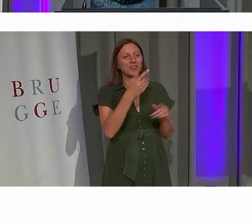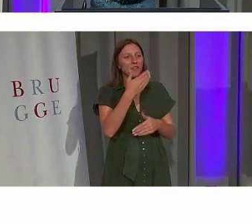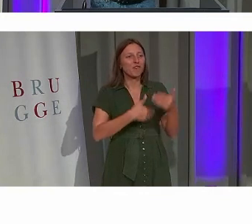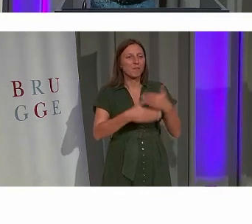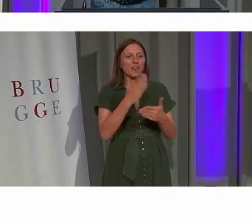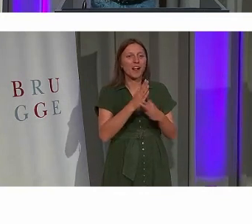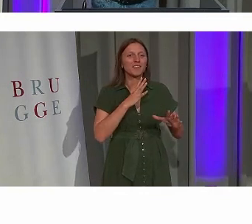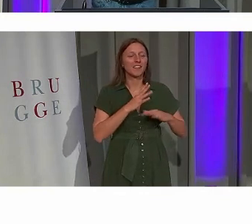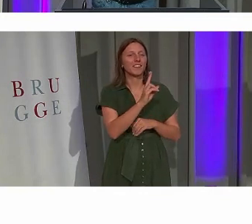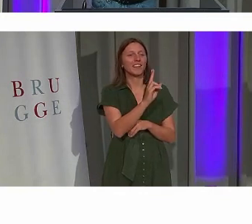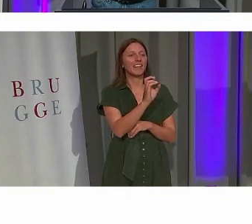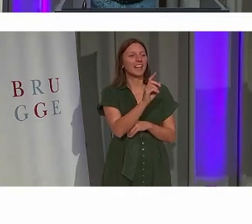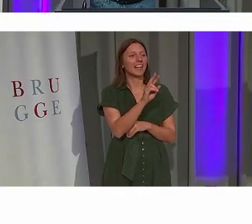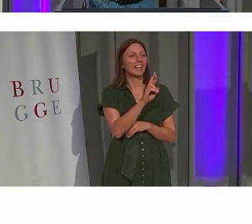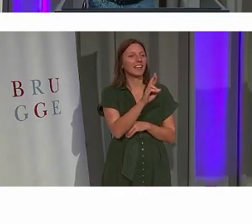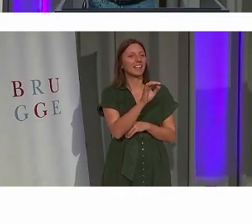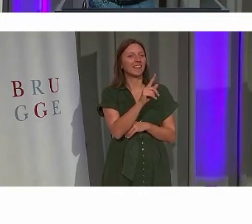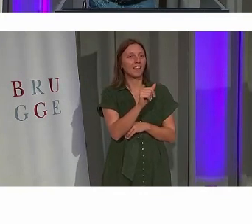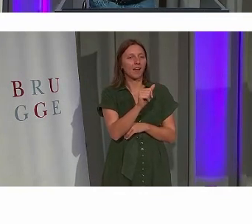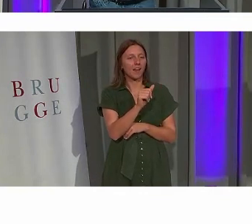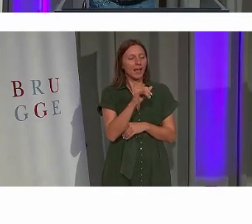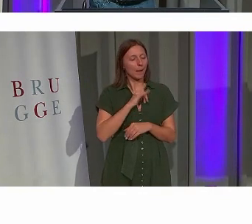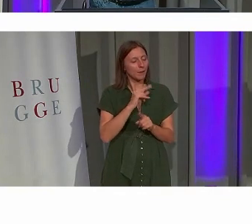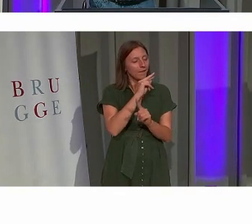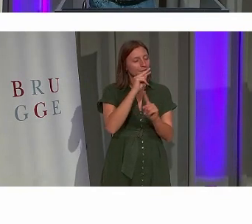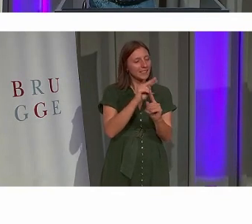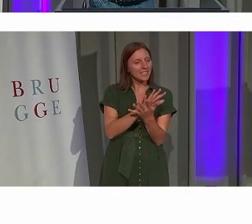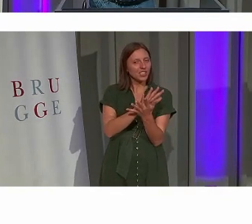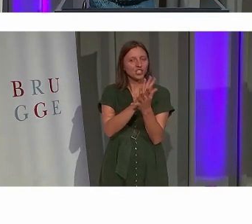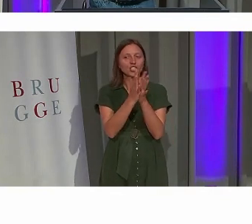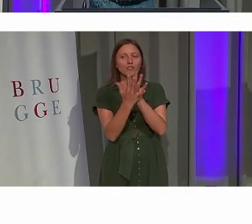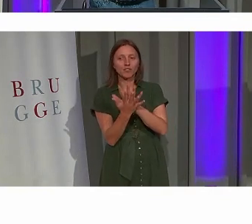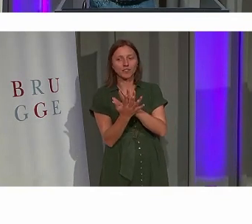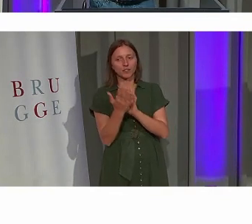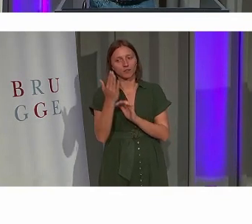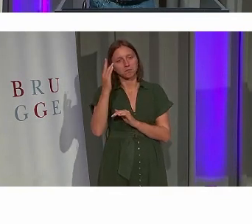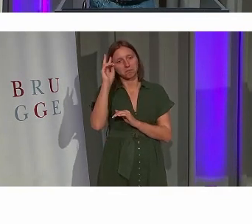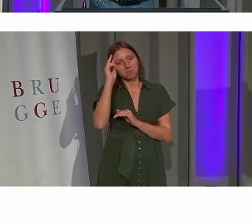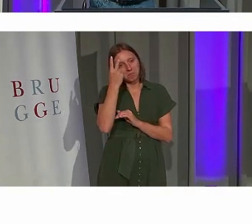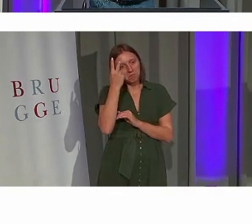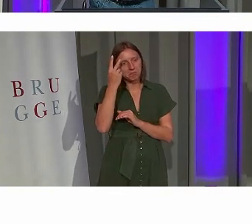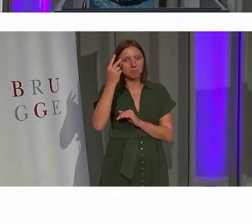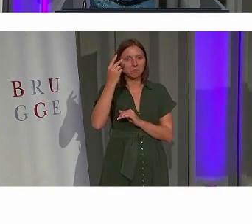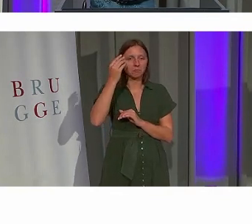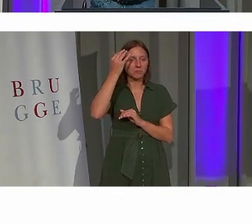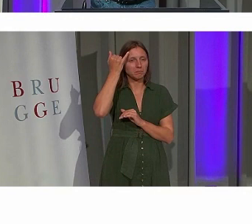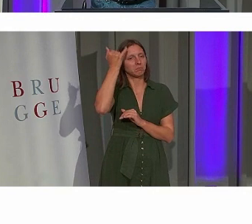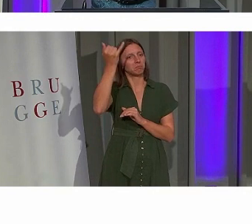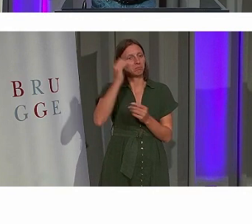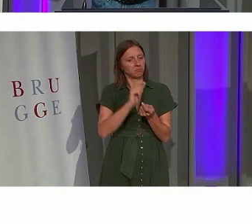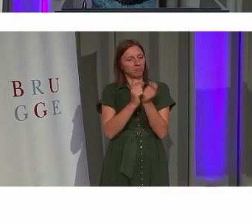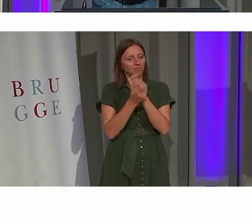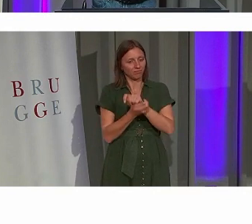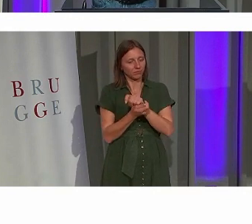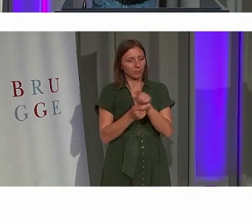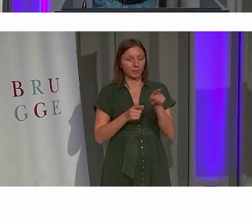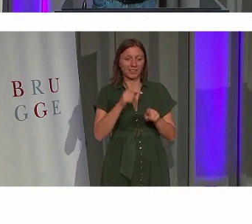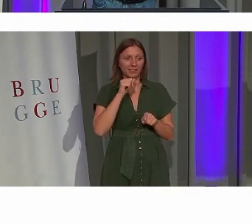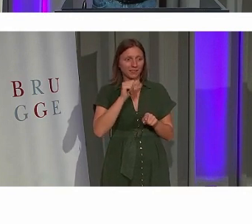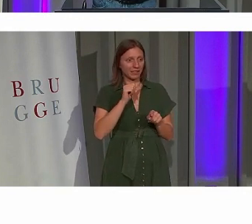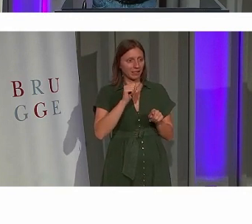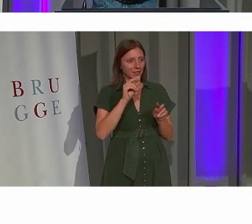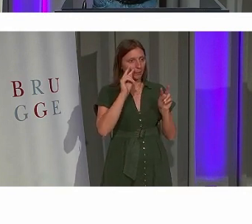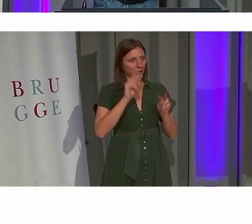shift. Someone from Herita talked about this morning. This is a paradigm, and this is part of